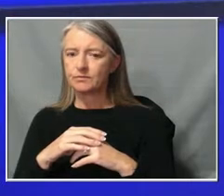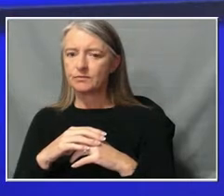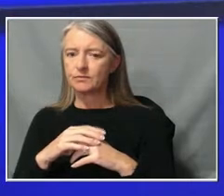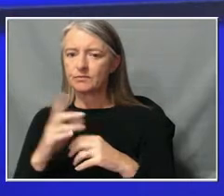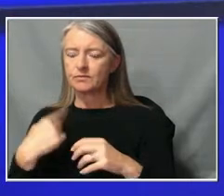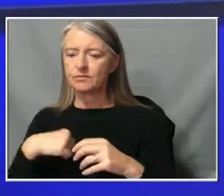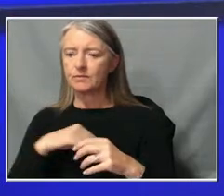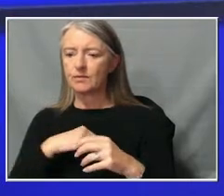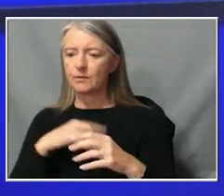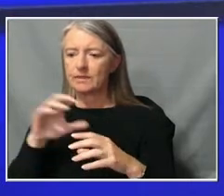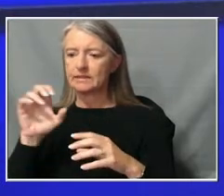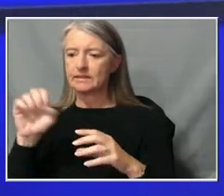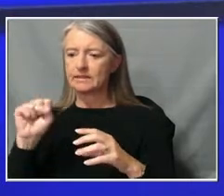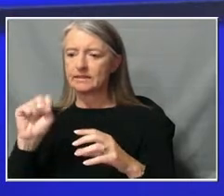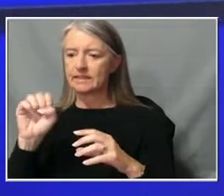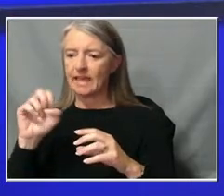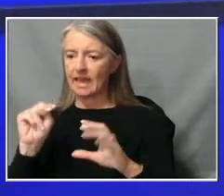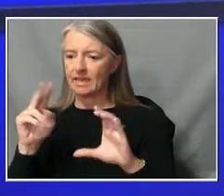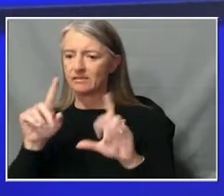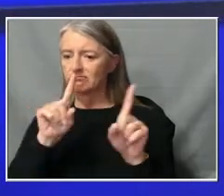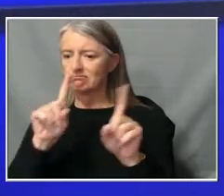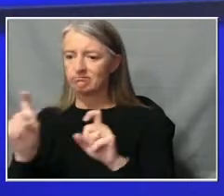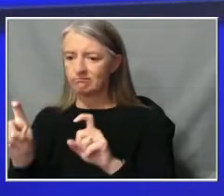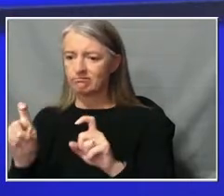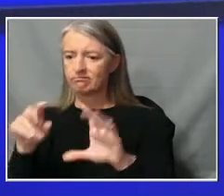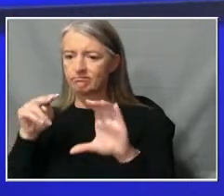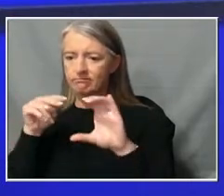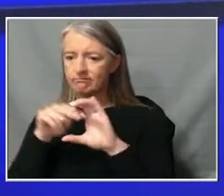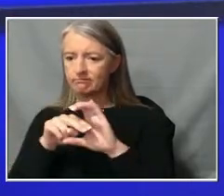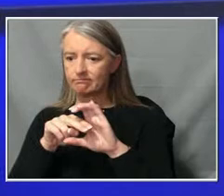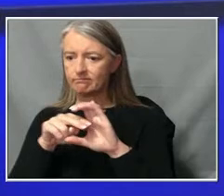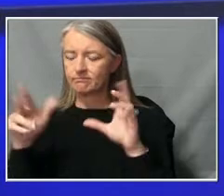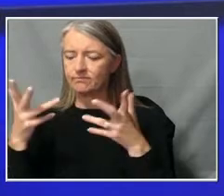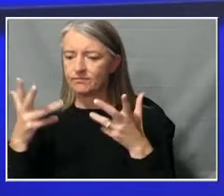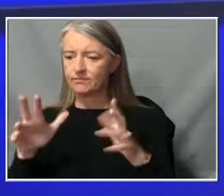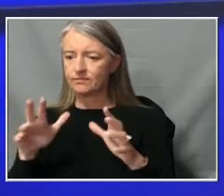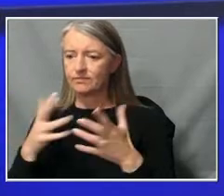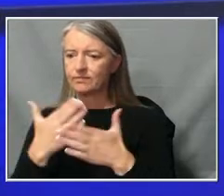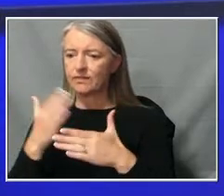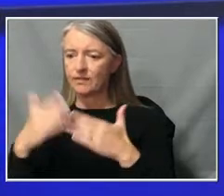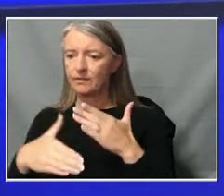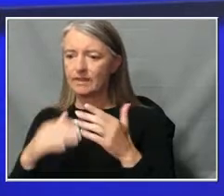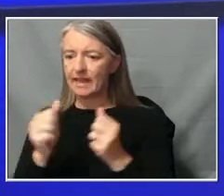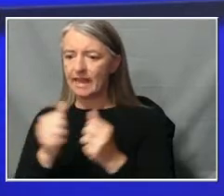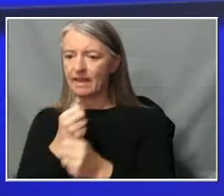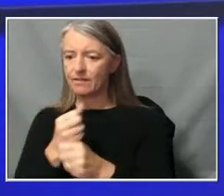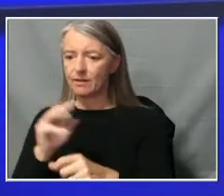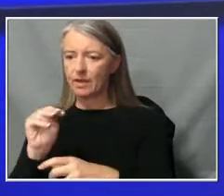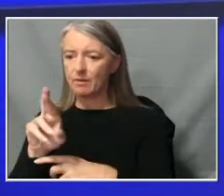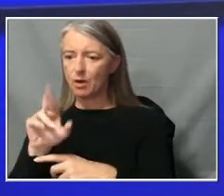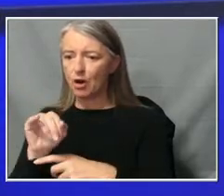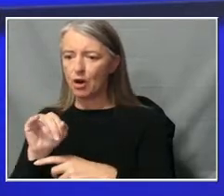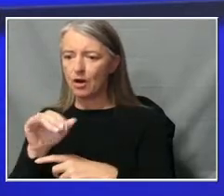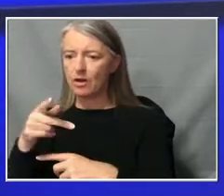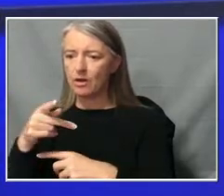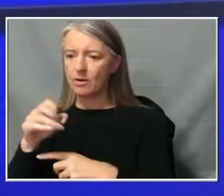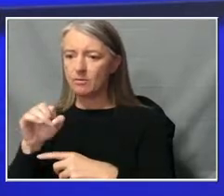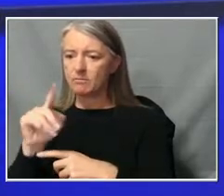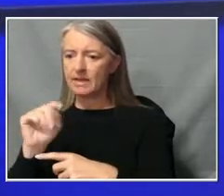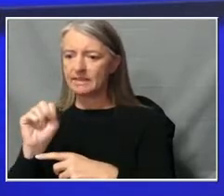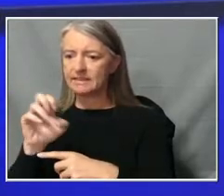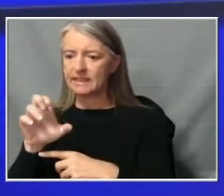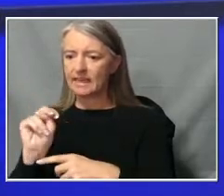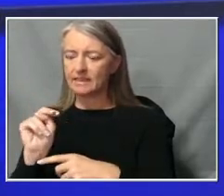get a scan of the patient. I take that scan, complete any registrations that we need with MRIs or PETs, so that the doctor